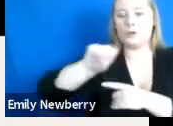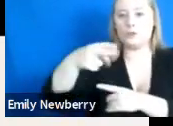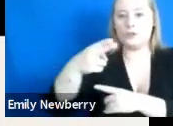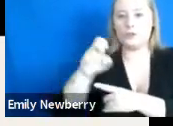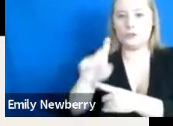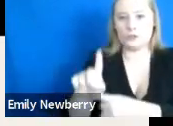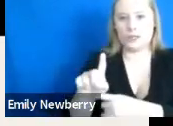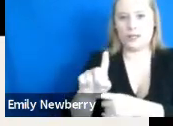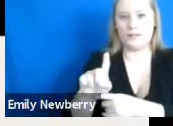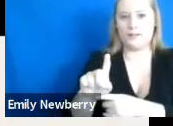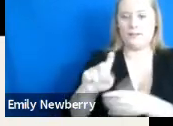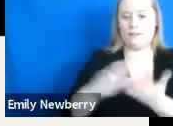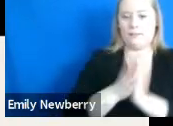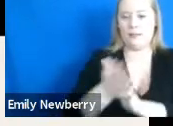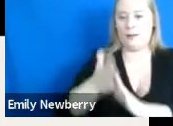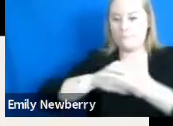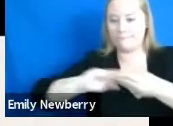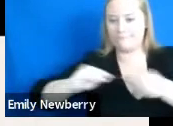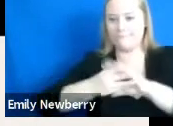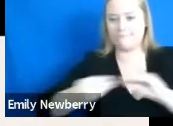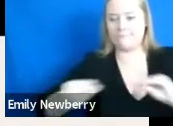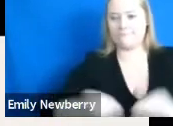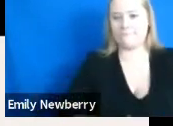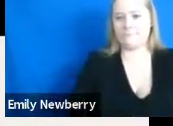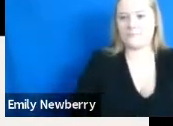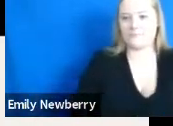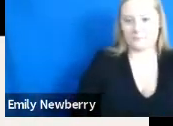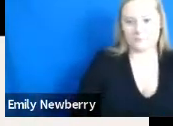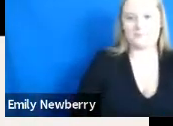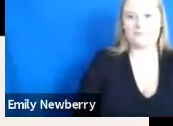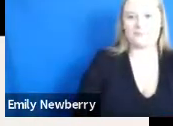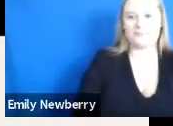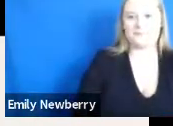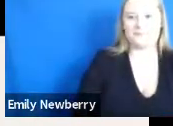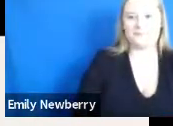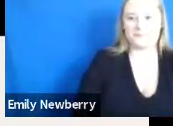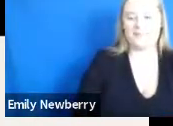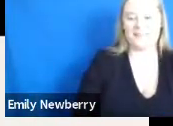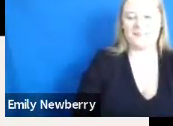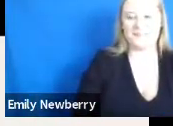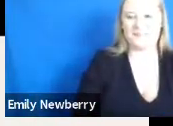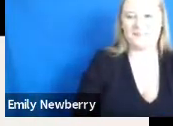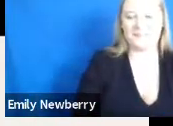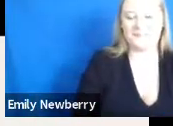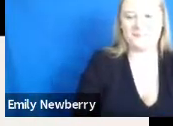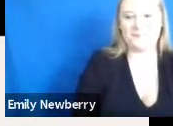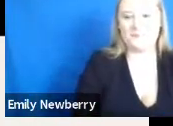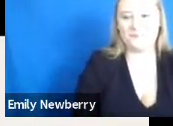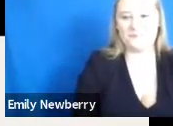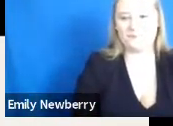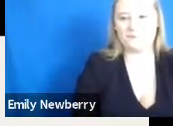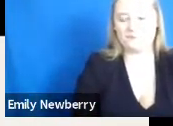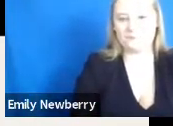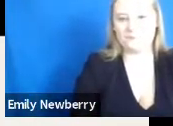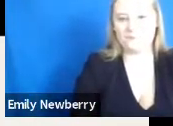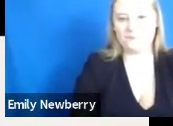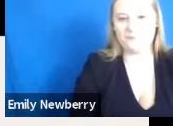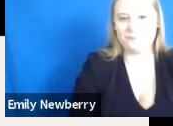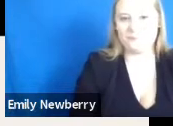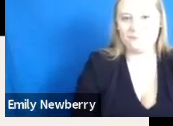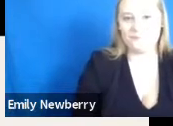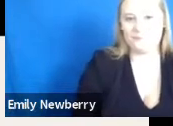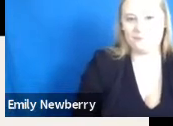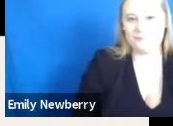narrative. Christine? Well, thanks. Let me make sure I've got this.